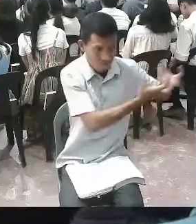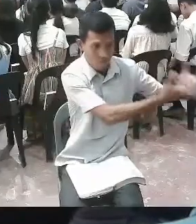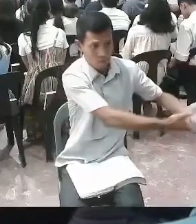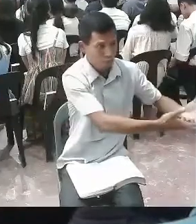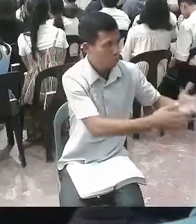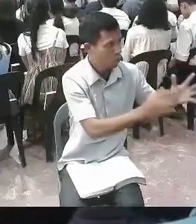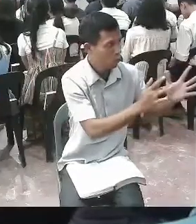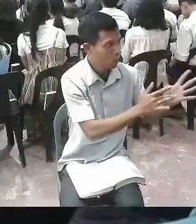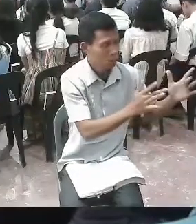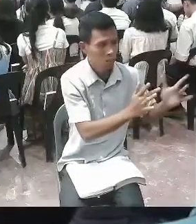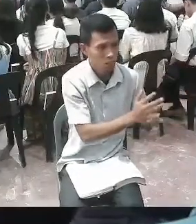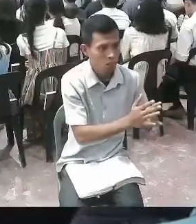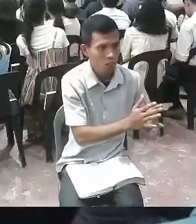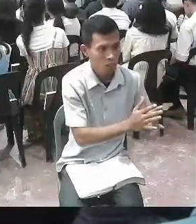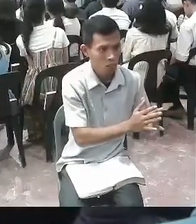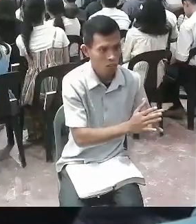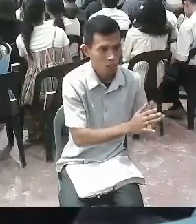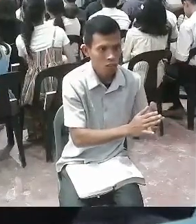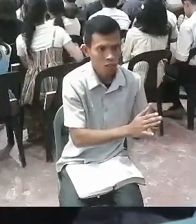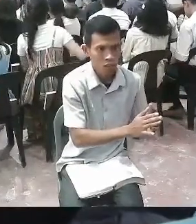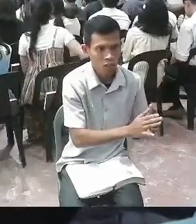That's only half of the story.